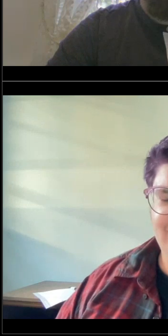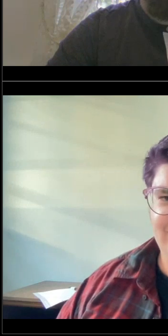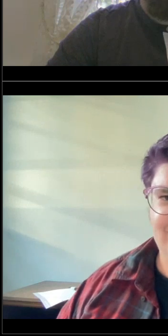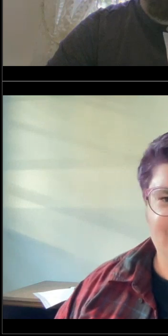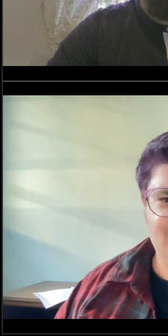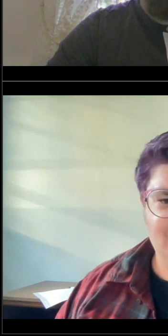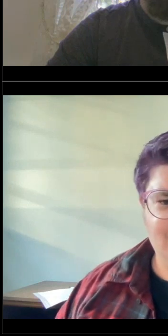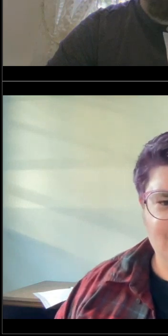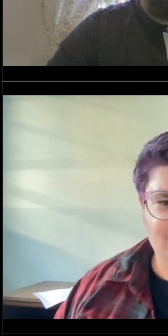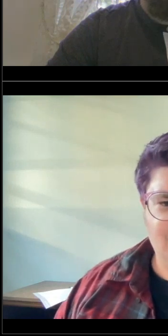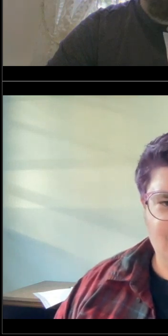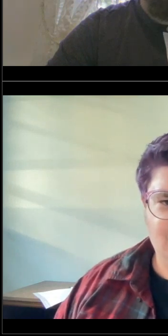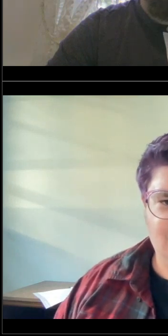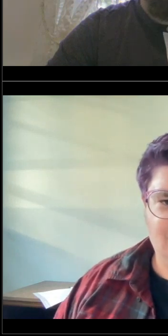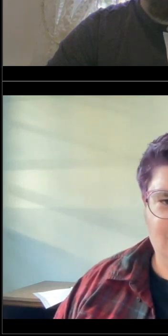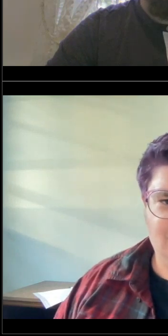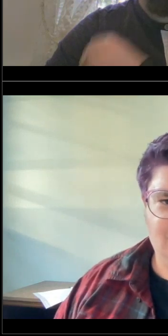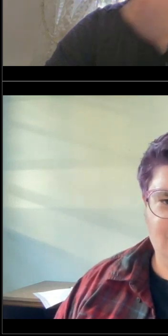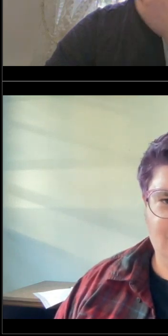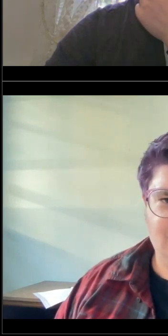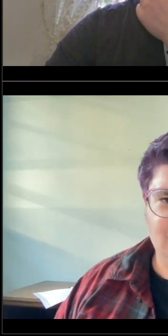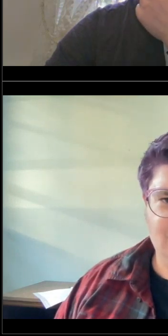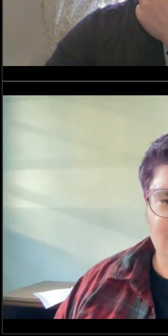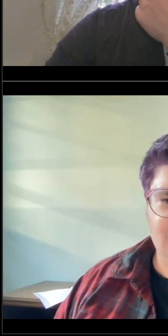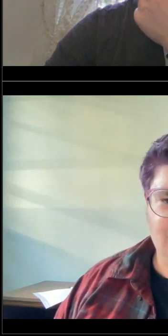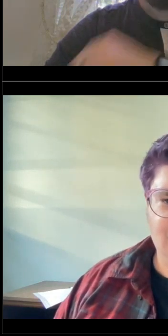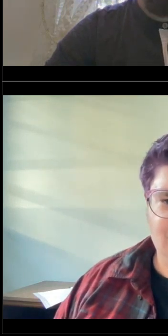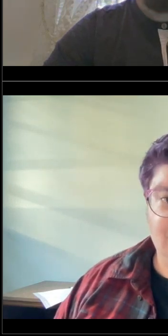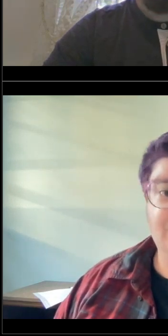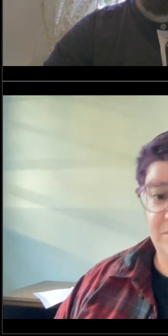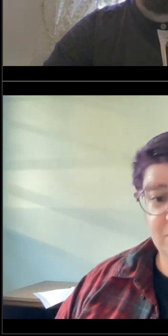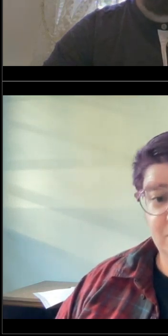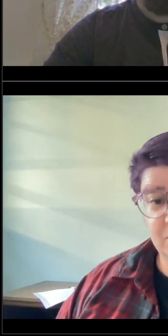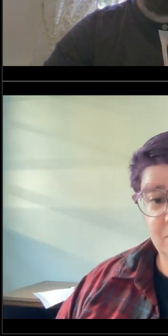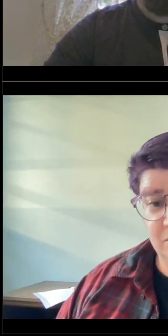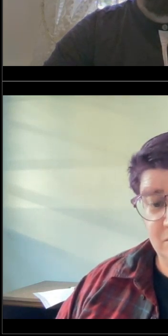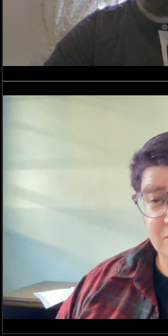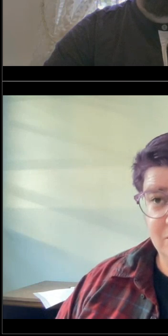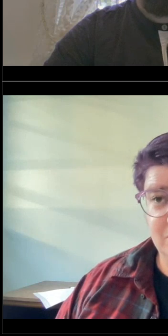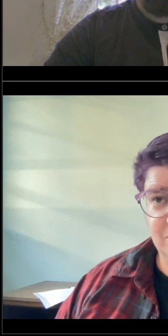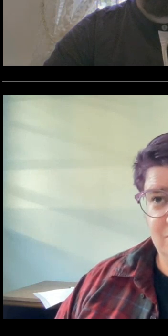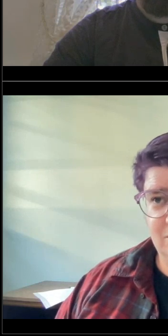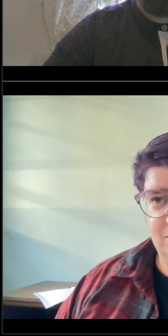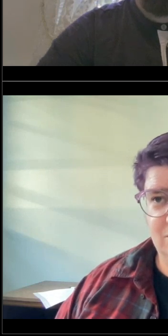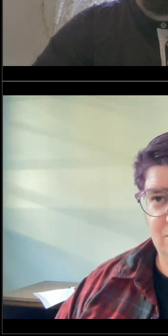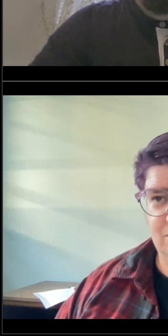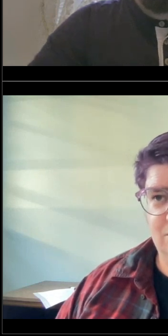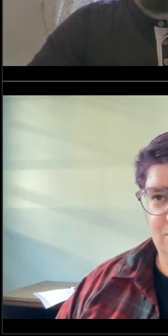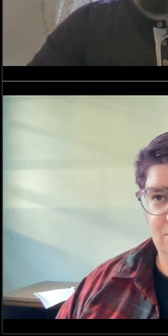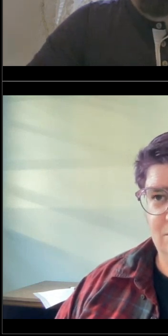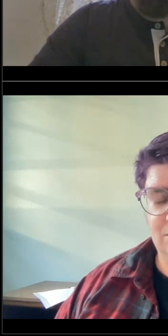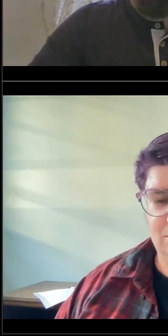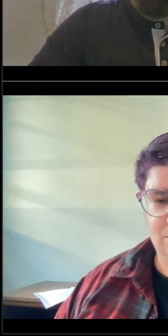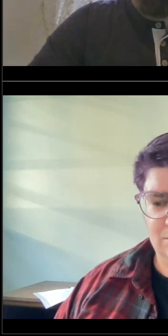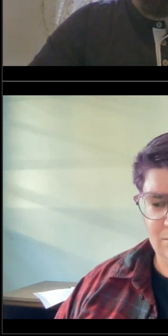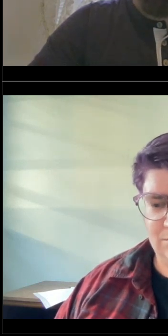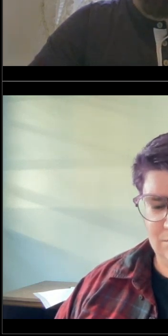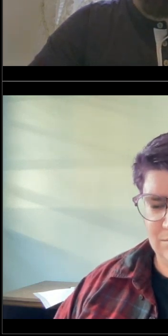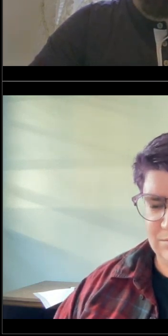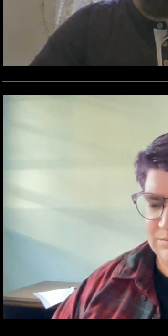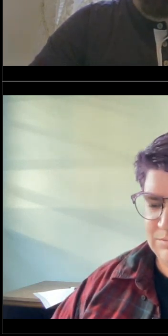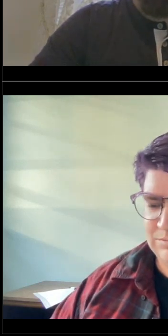And I think just functionally, singular they has more than one meaning. It is both a generic pronoun that people use in reference to those